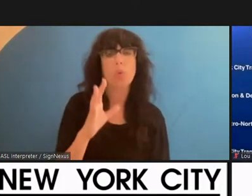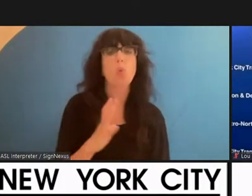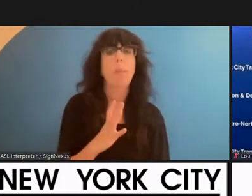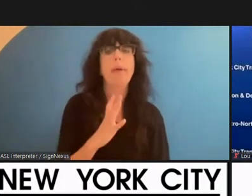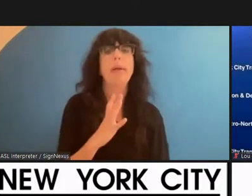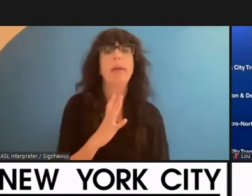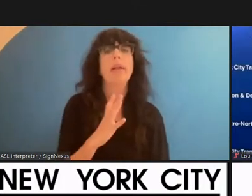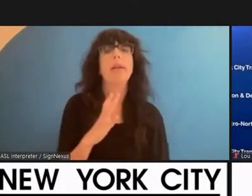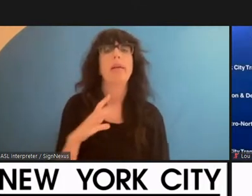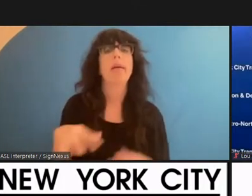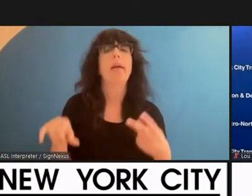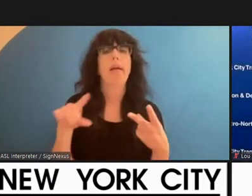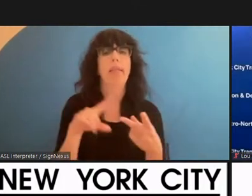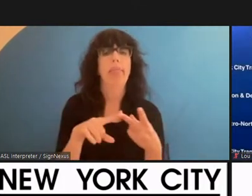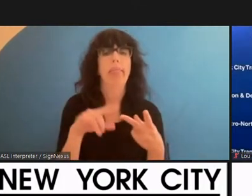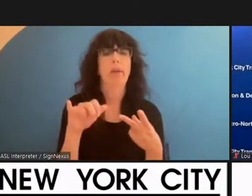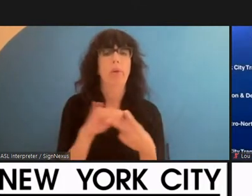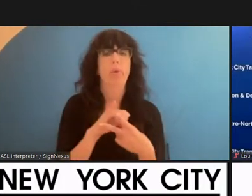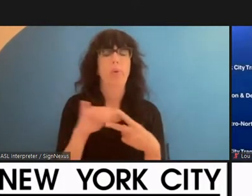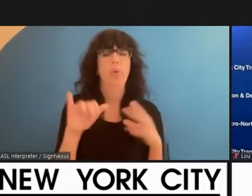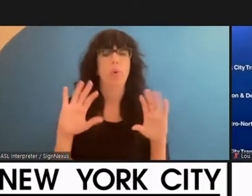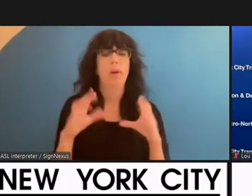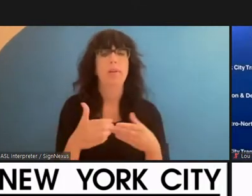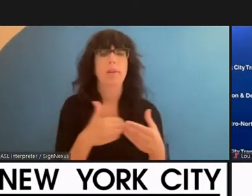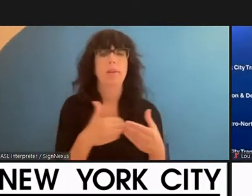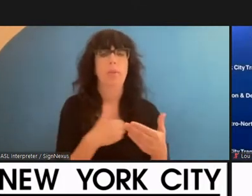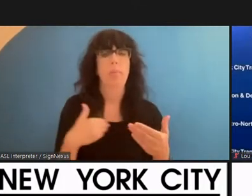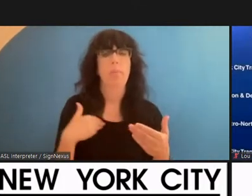york state assembly member mike lawler